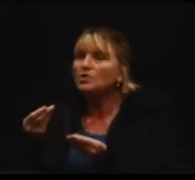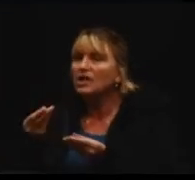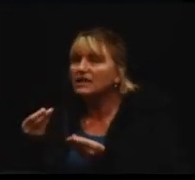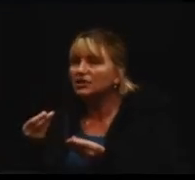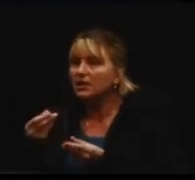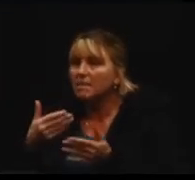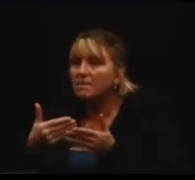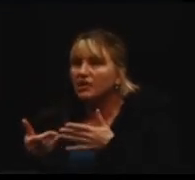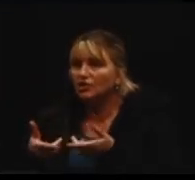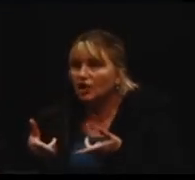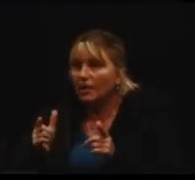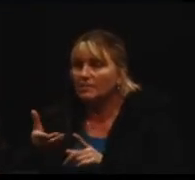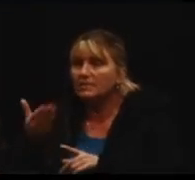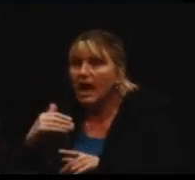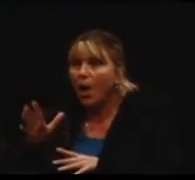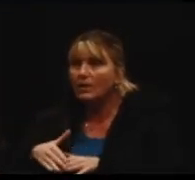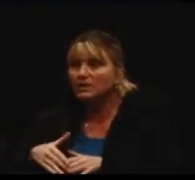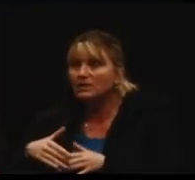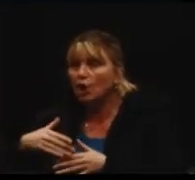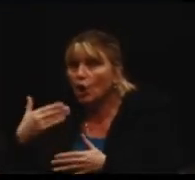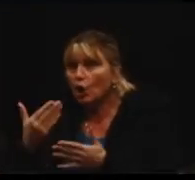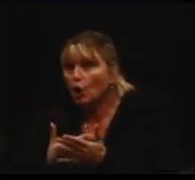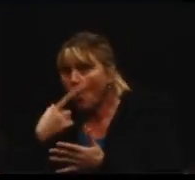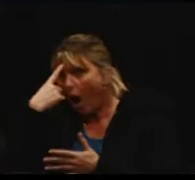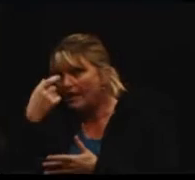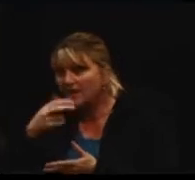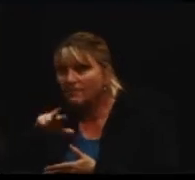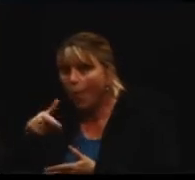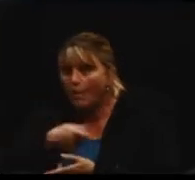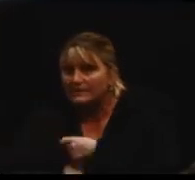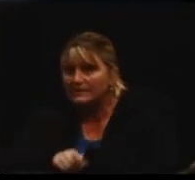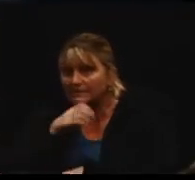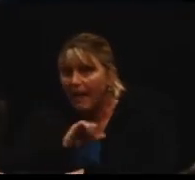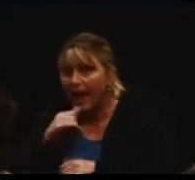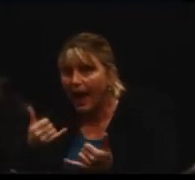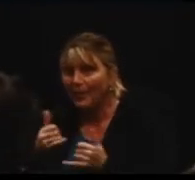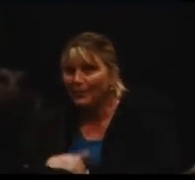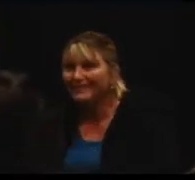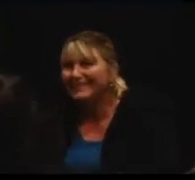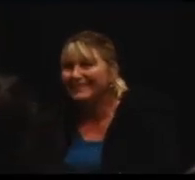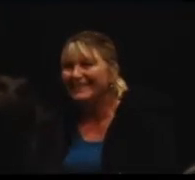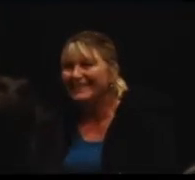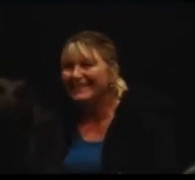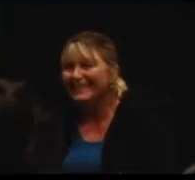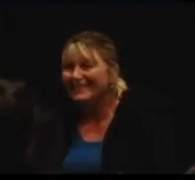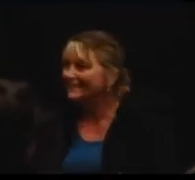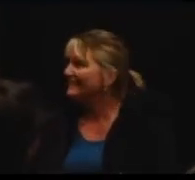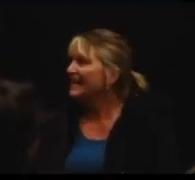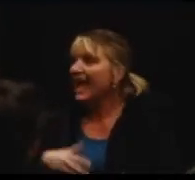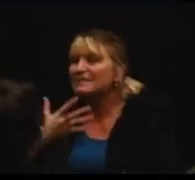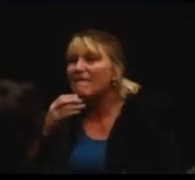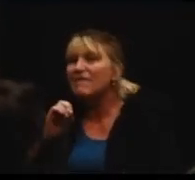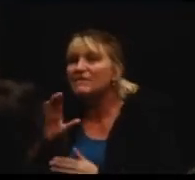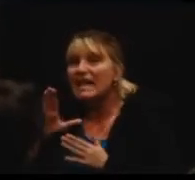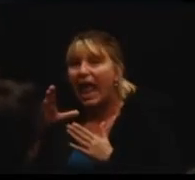now an entrepreneur. He's a director of MEA Mobile. Were you a founder as well? That's yep, right. Founder. MEA has about 50 apps out